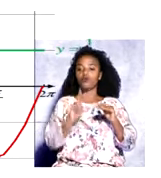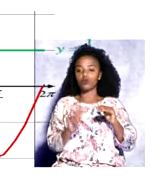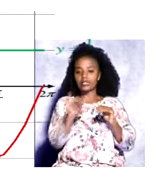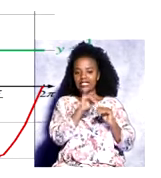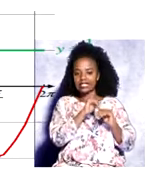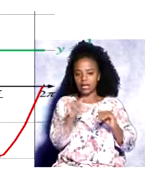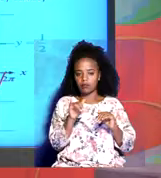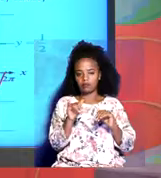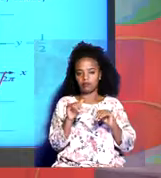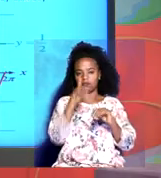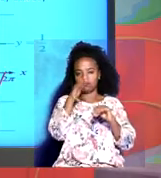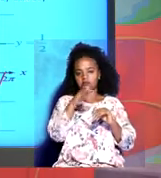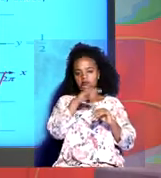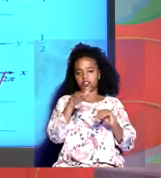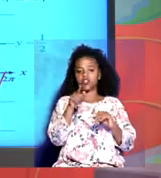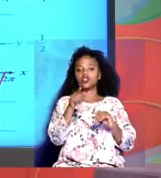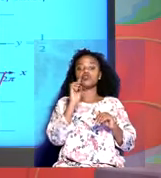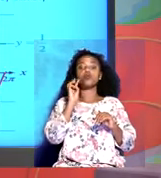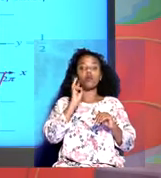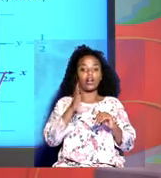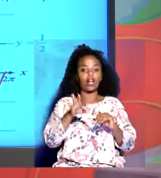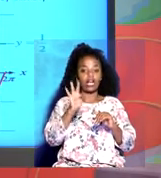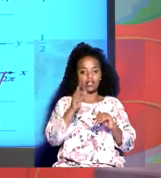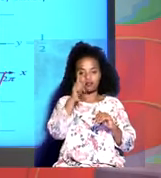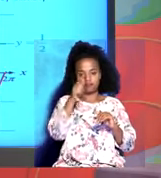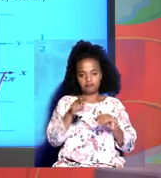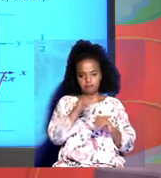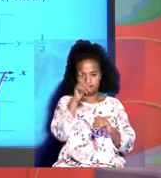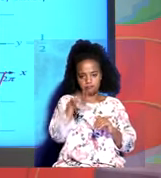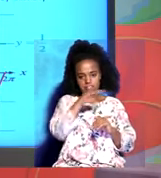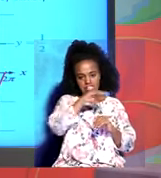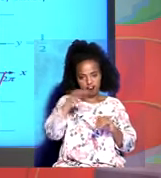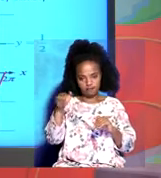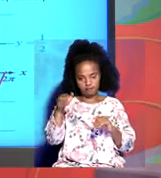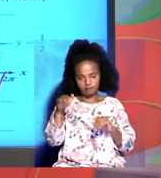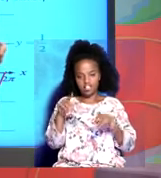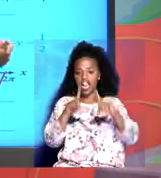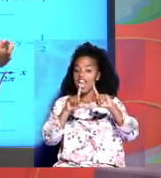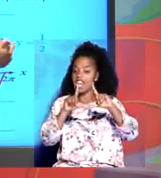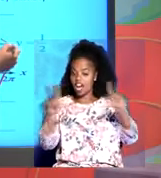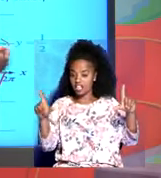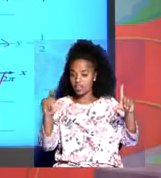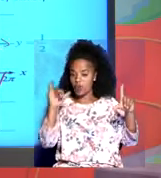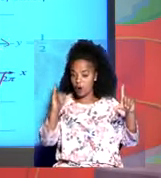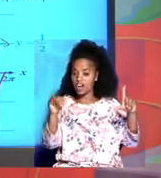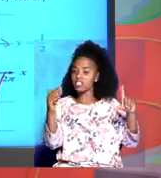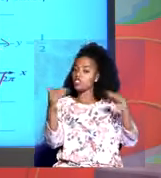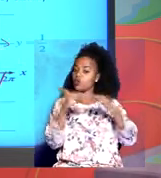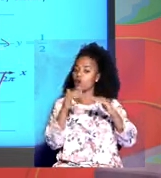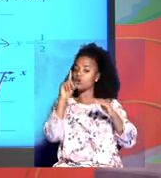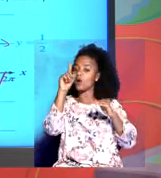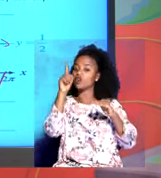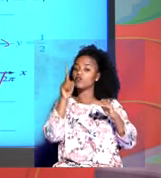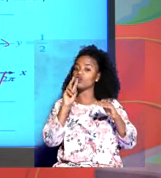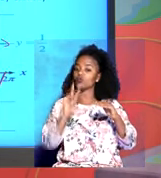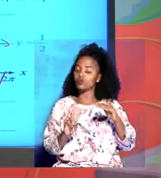you will have this one, the graph of sine x and the line y is equals to 1 over